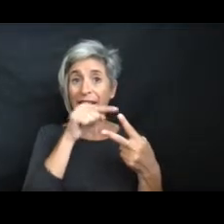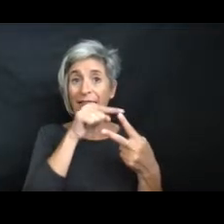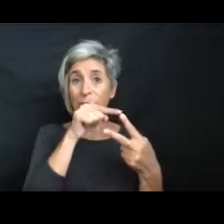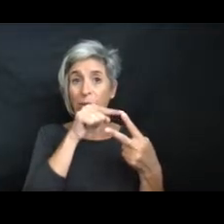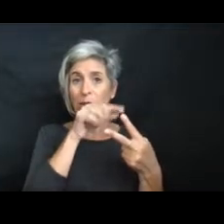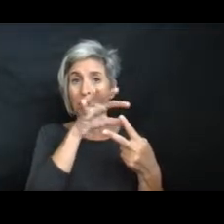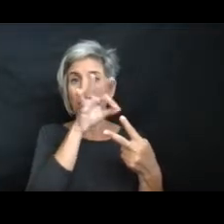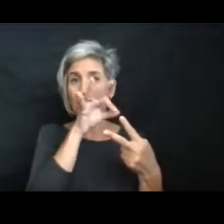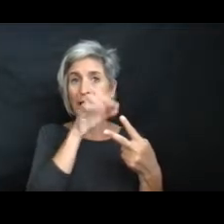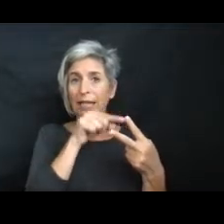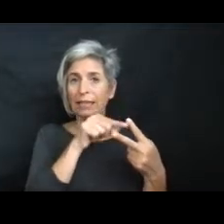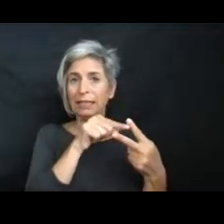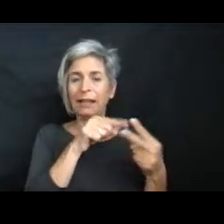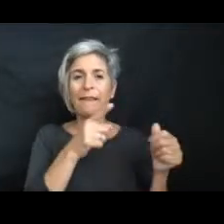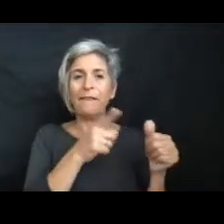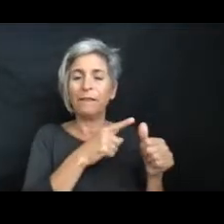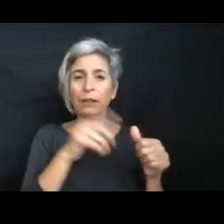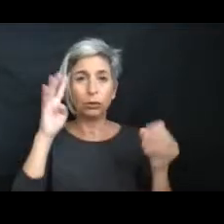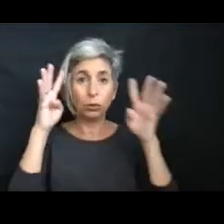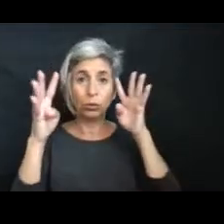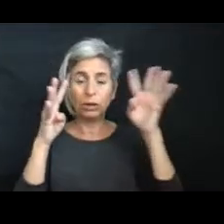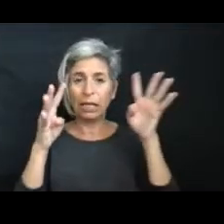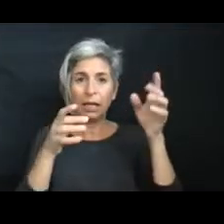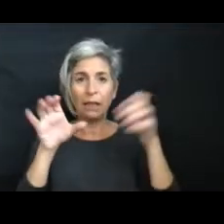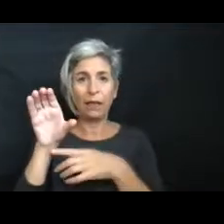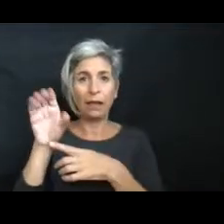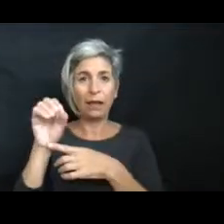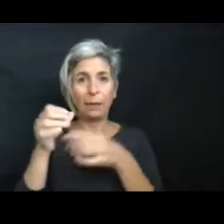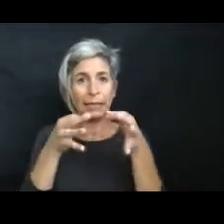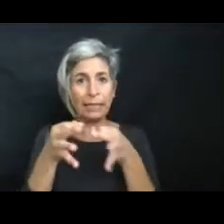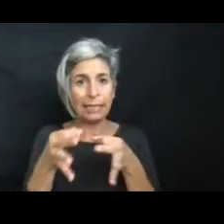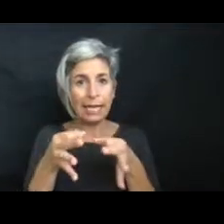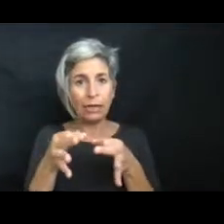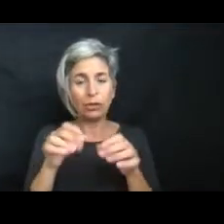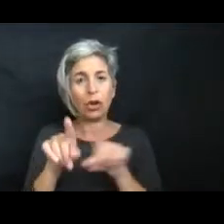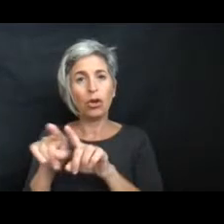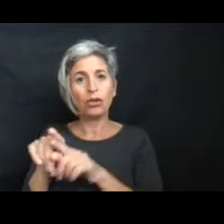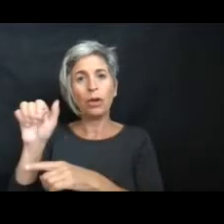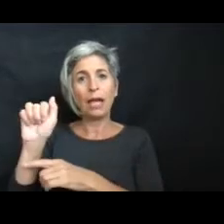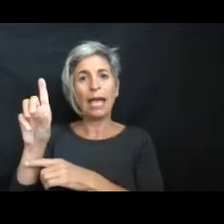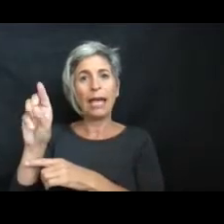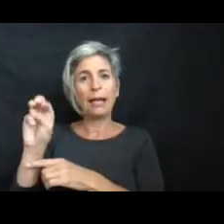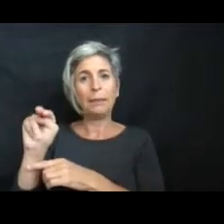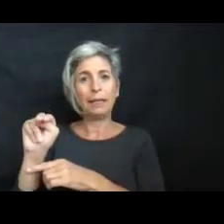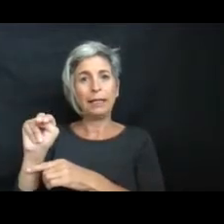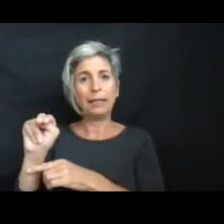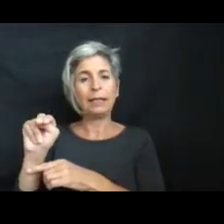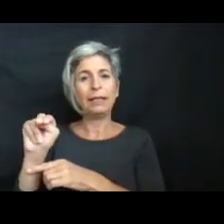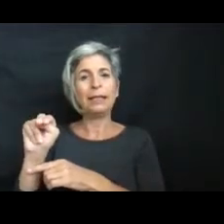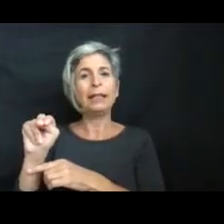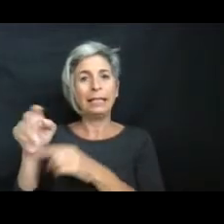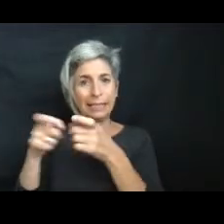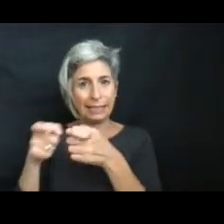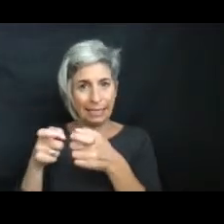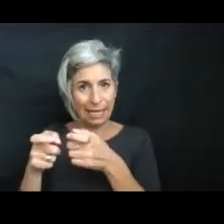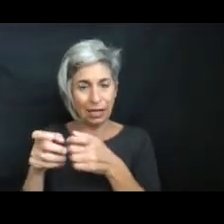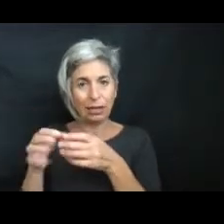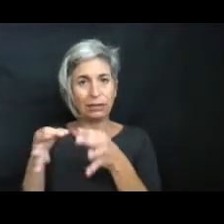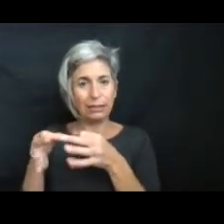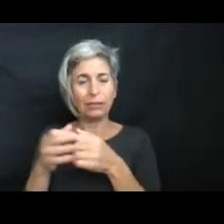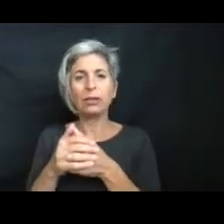to create the company details and then your administrator details. So up here at the top, you'll say your company, and then this